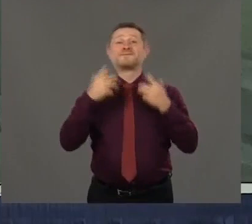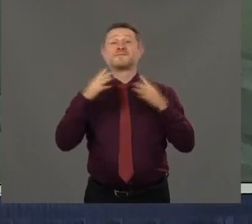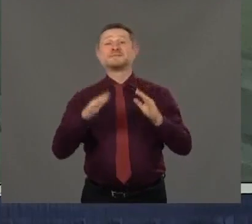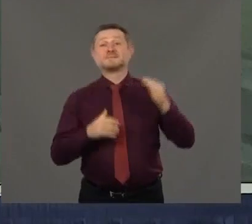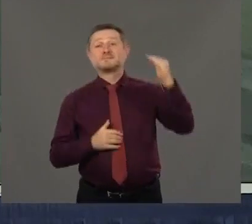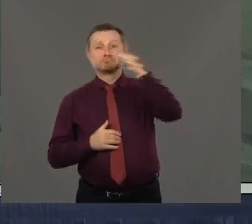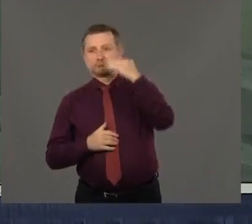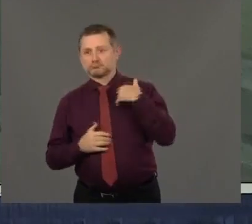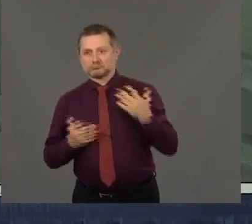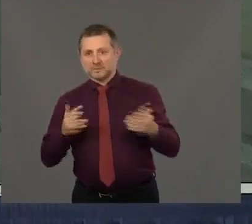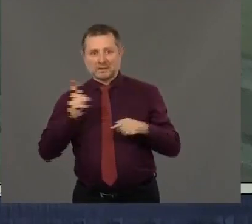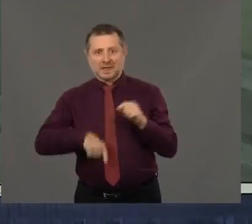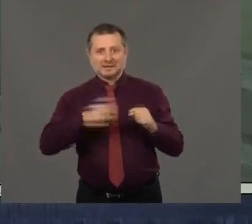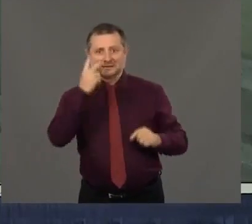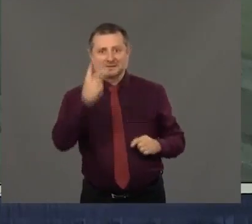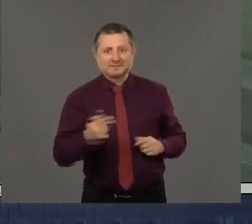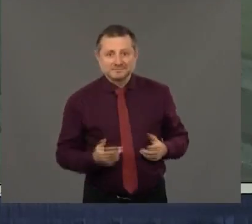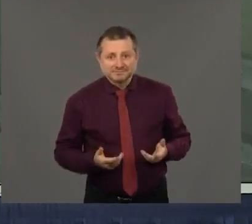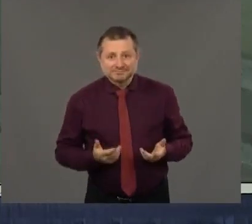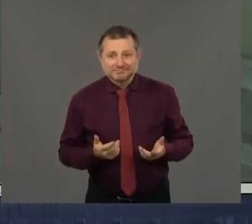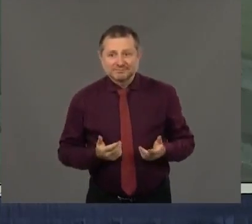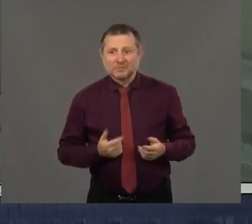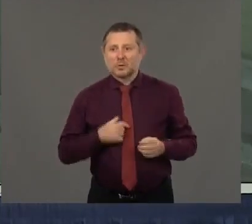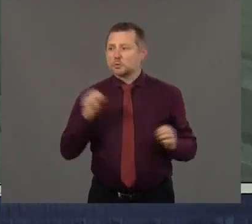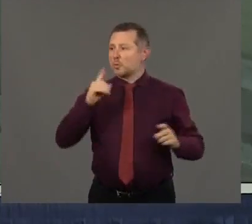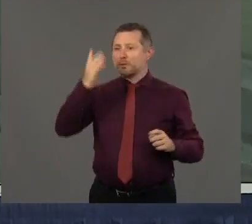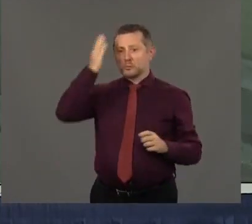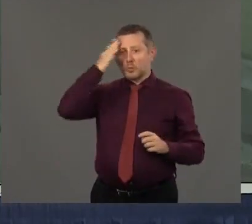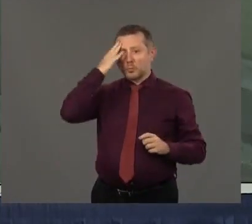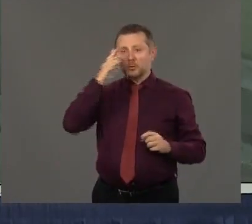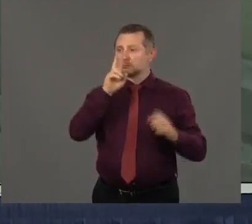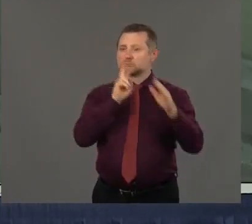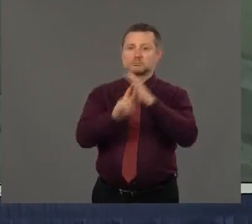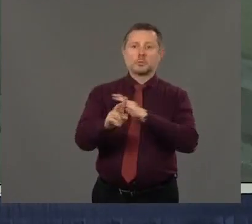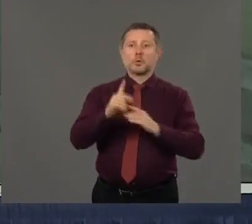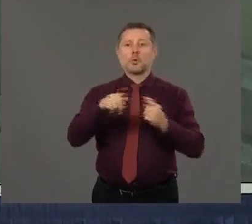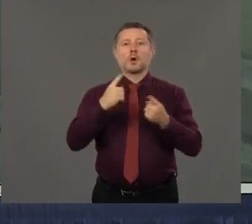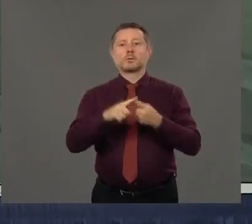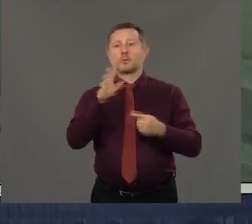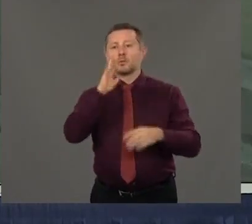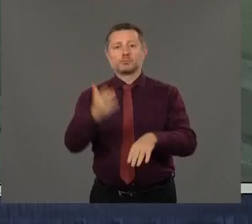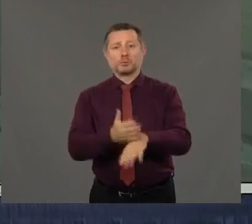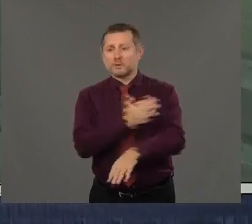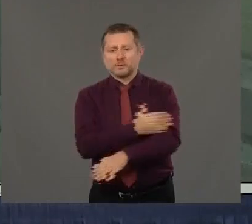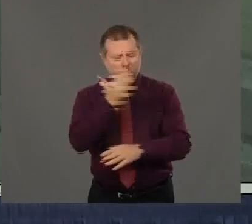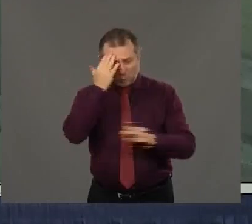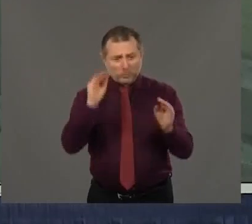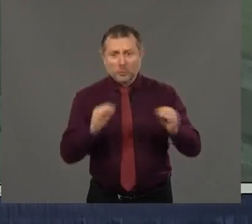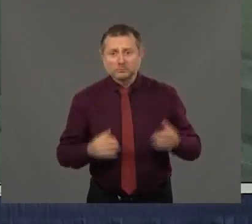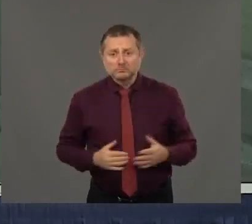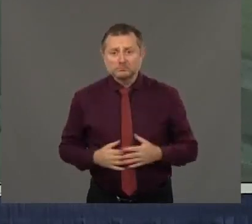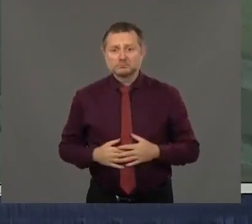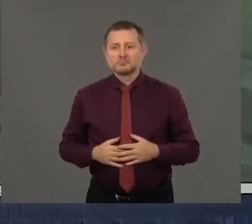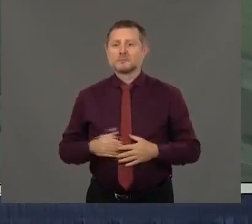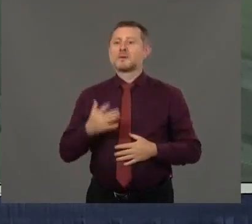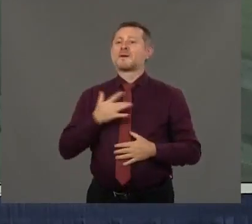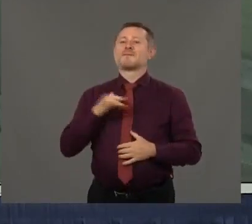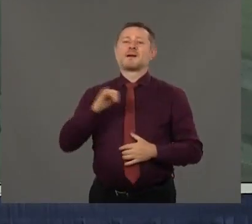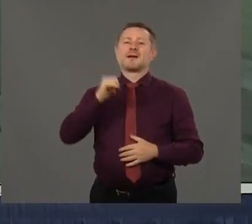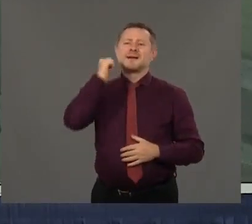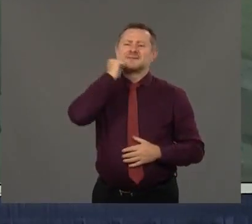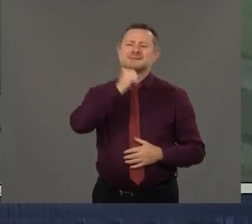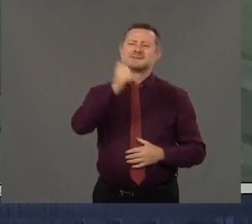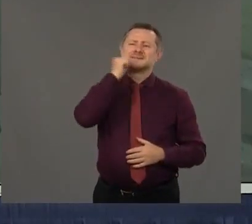clouds. And nobody could tell you where the top was. So it's climbing up a mountain. Every day